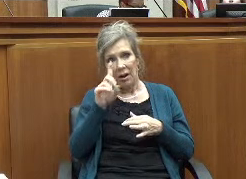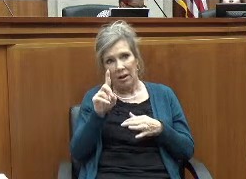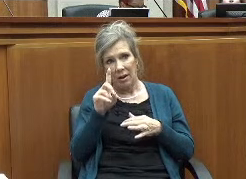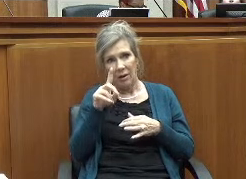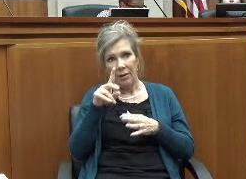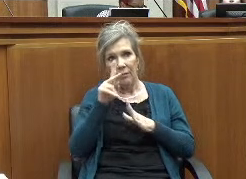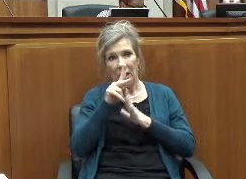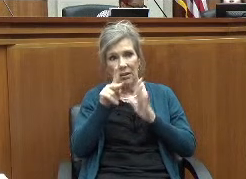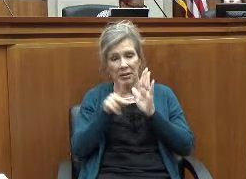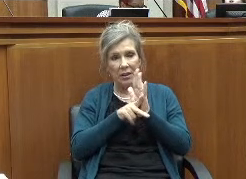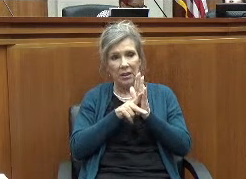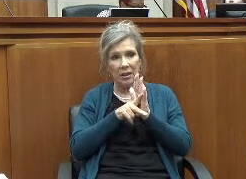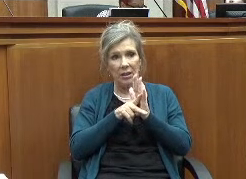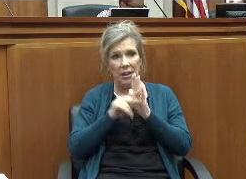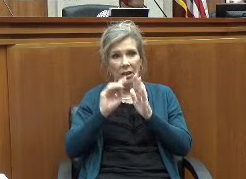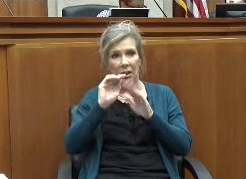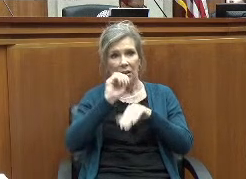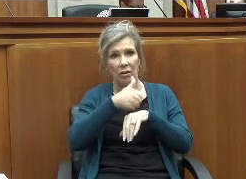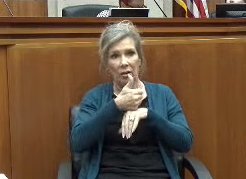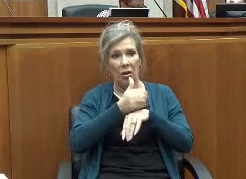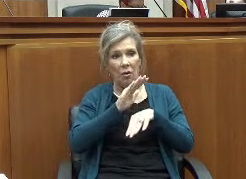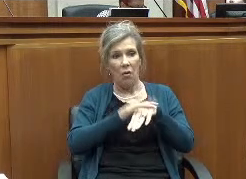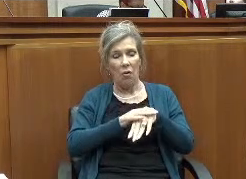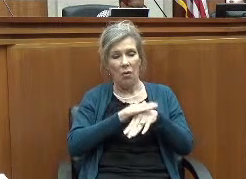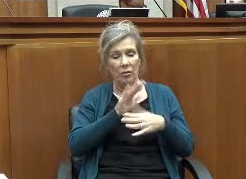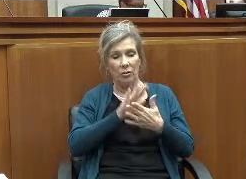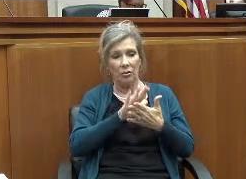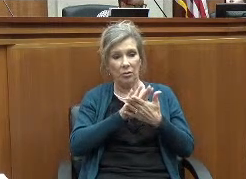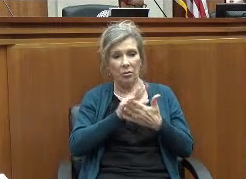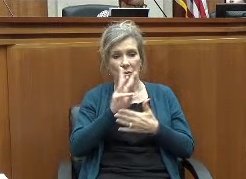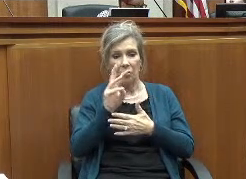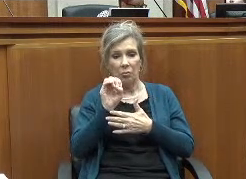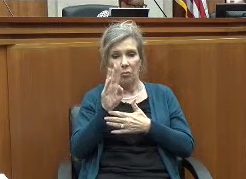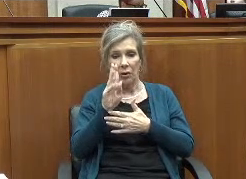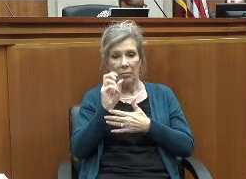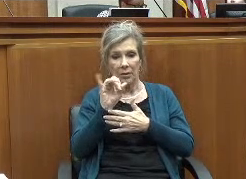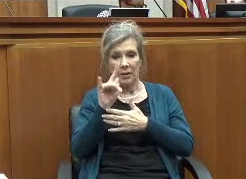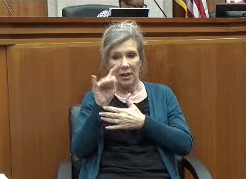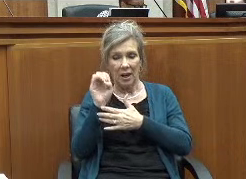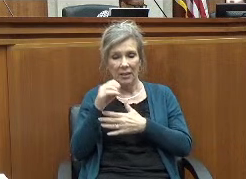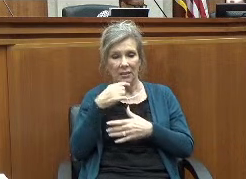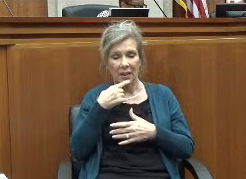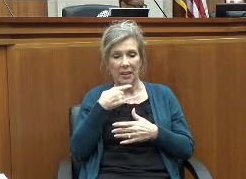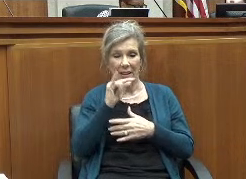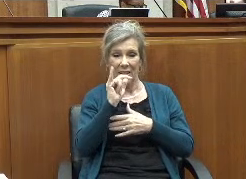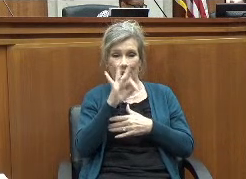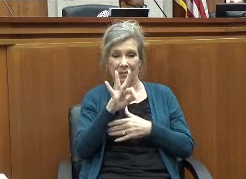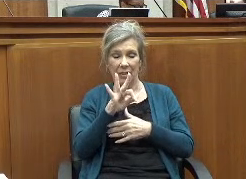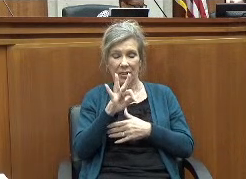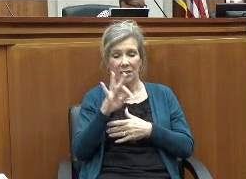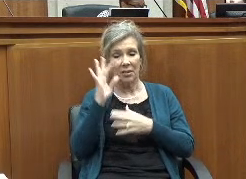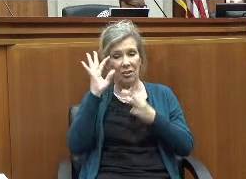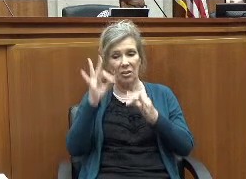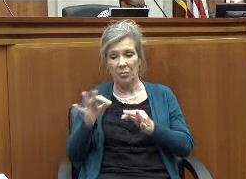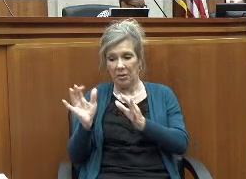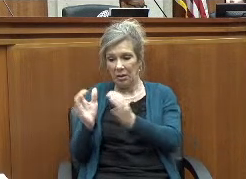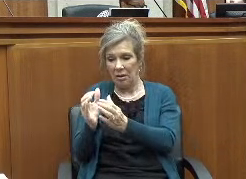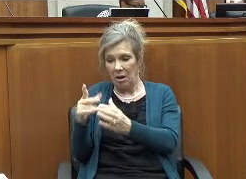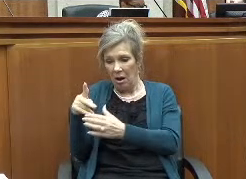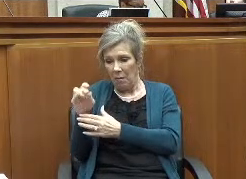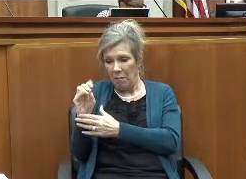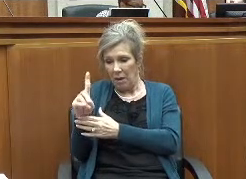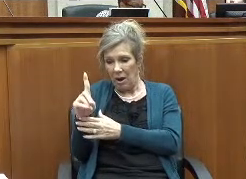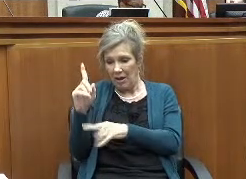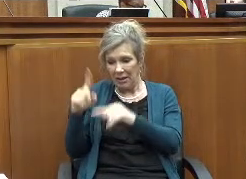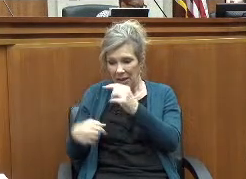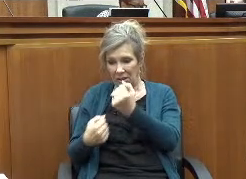are located on school websites which say, if it is determined that the pod cannot support the needs of the student, then the